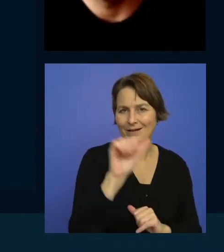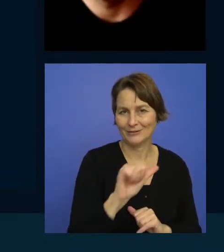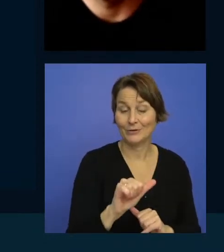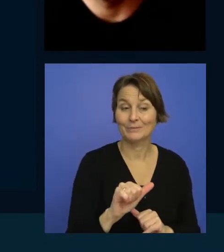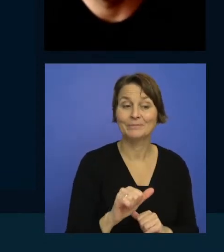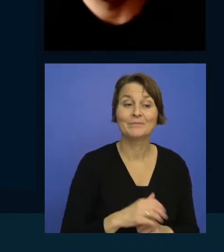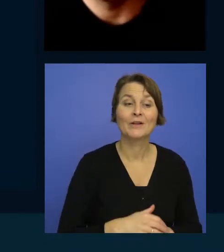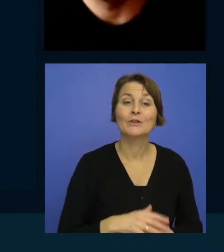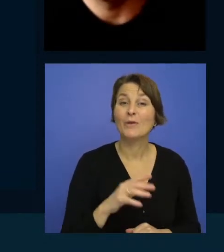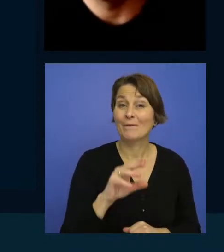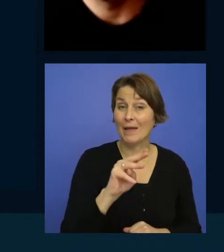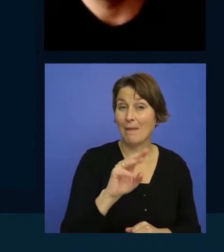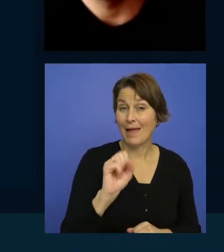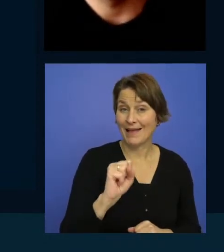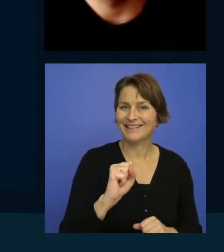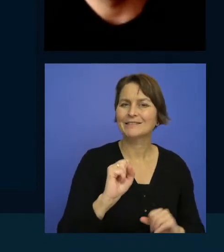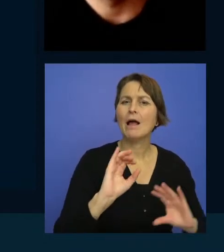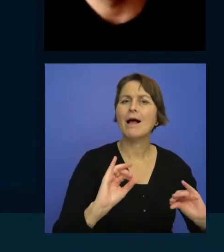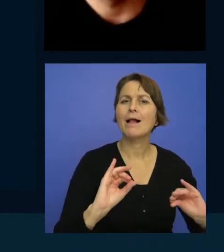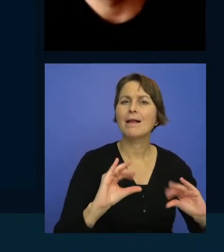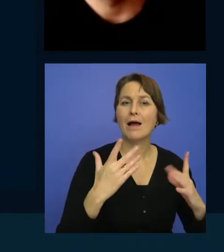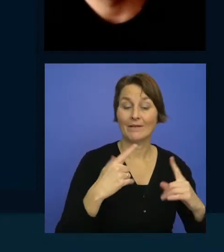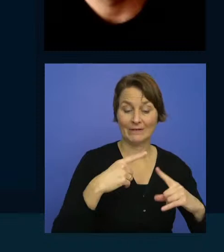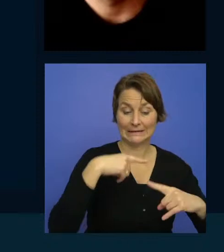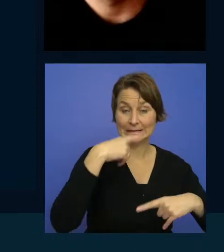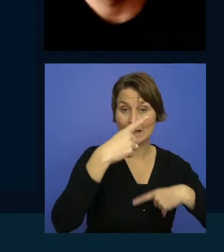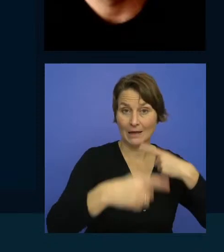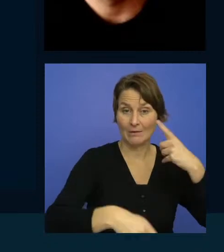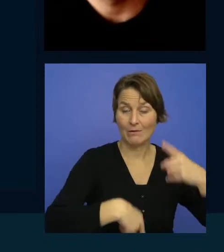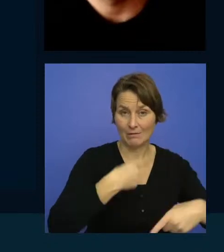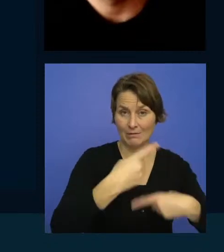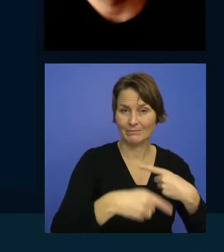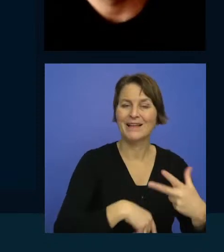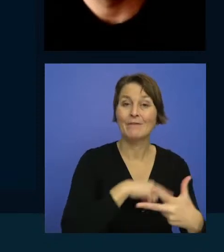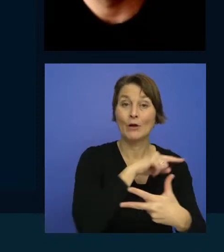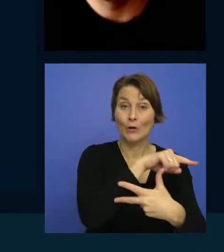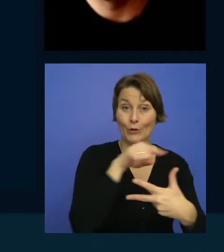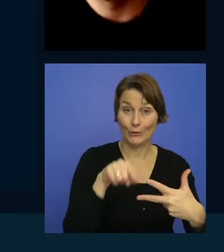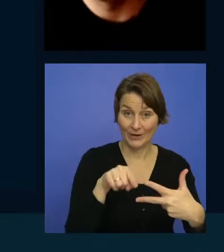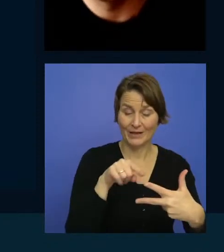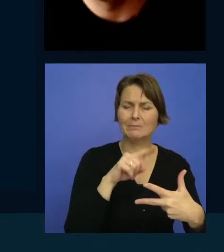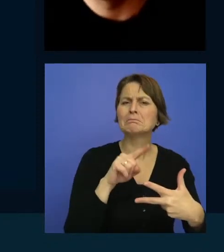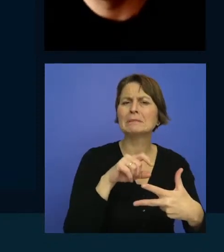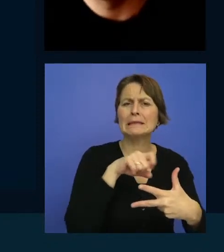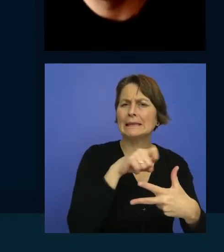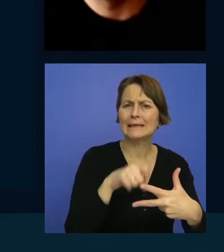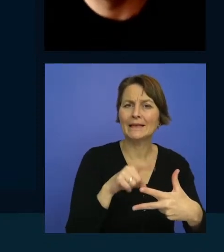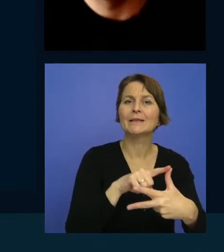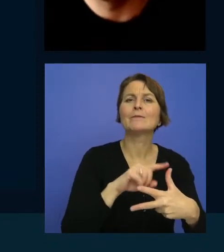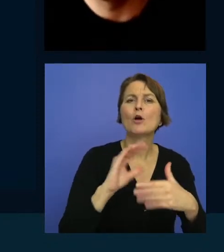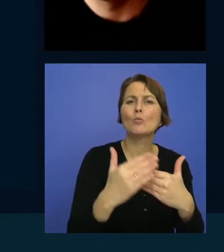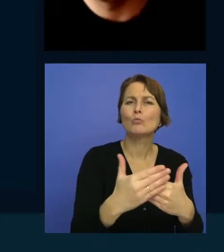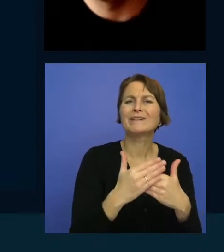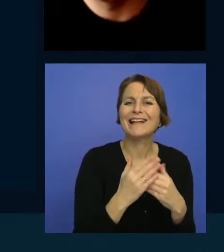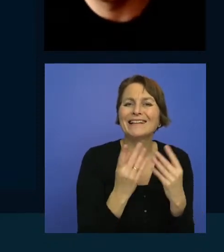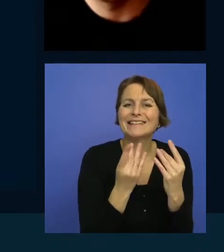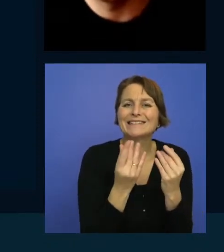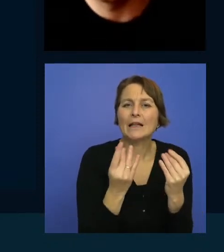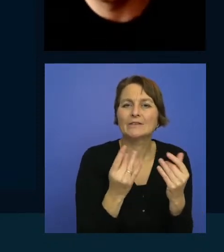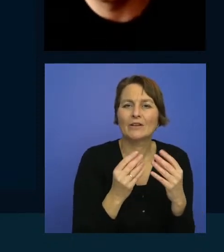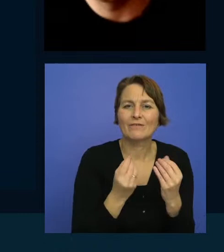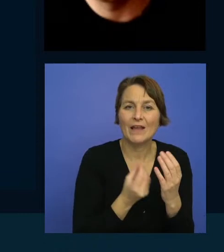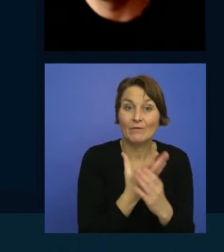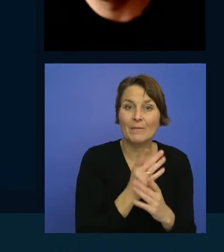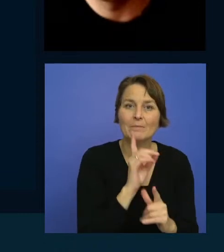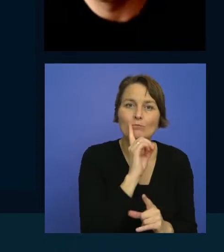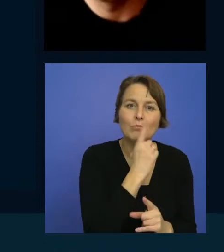I'm going to be demonstrating 3 key capabilities: protecting sensitive information with differential privacy, assessing and improving